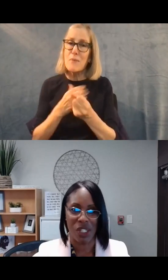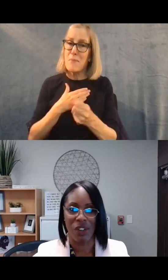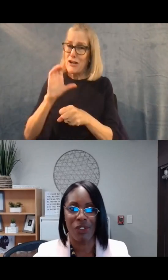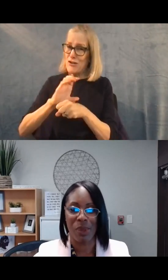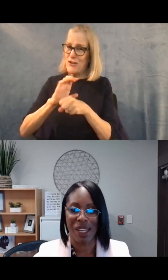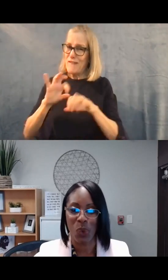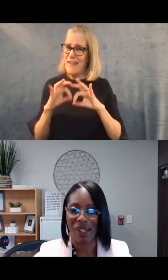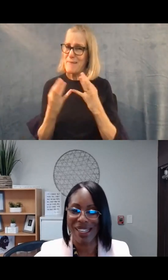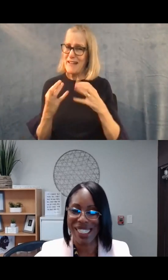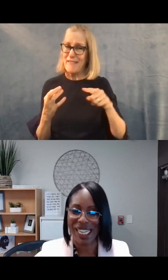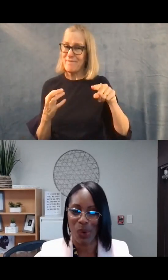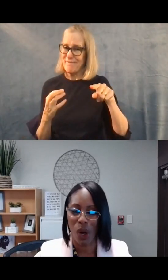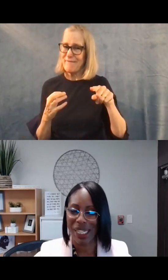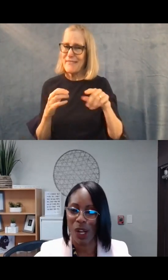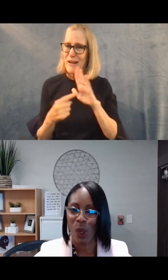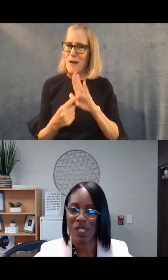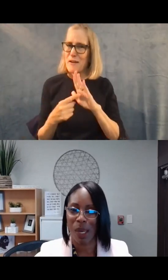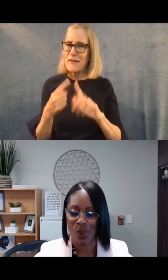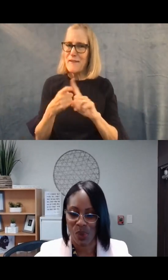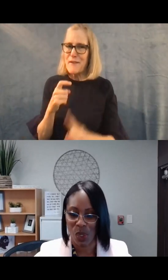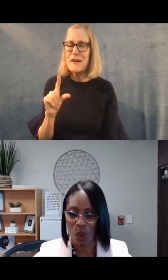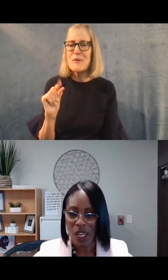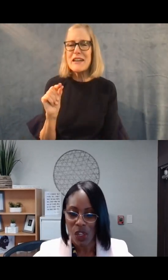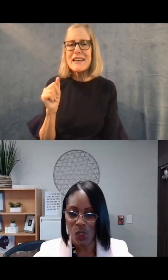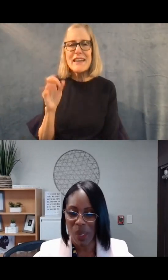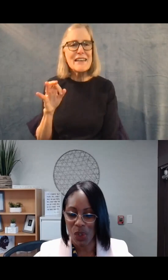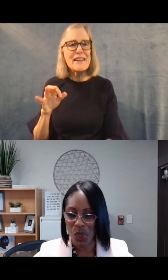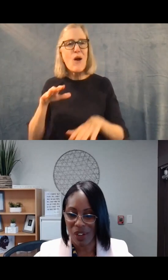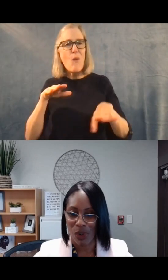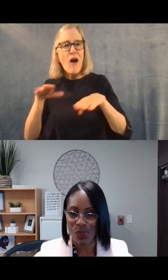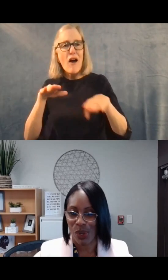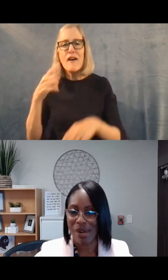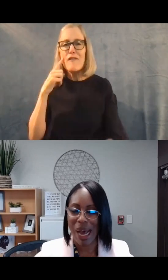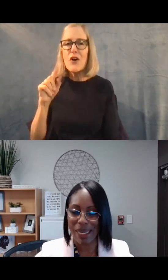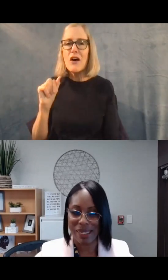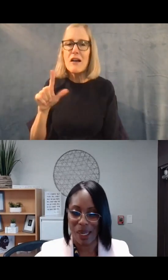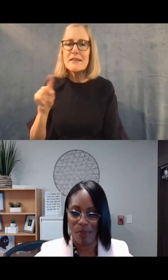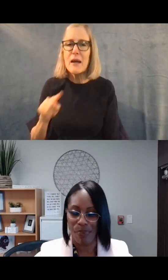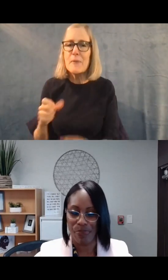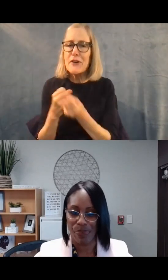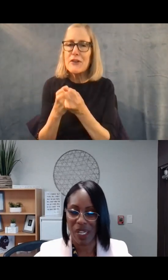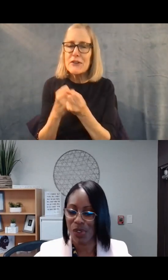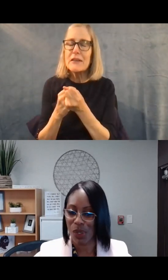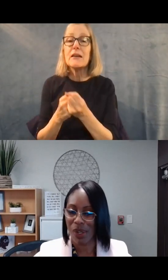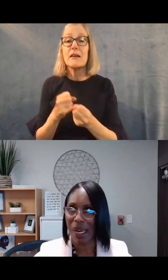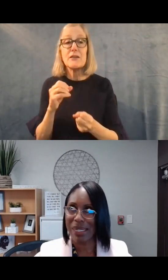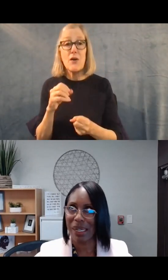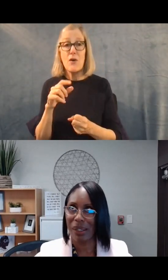a representative from the 2019 Walk to End Alzheimer's. And so just making sure that folks are not